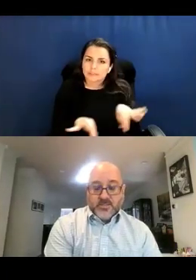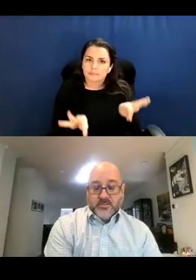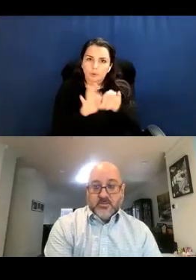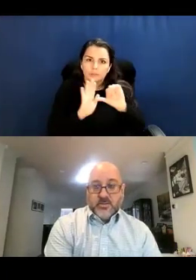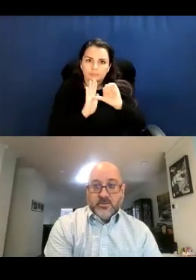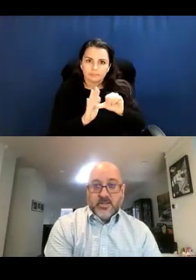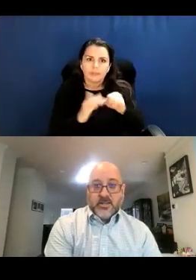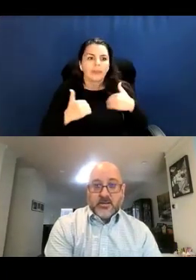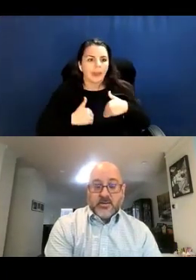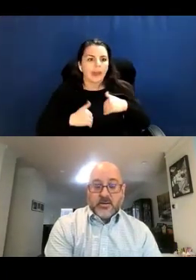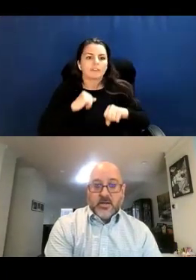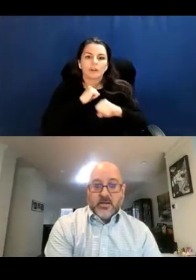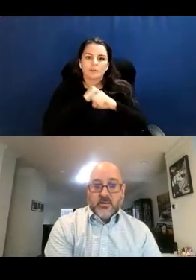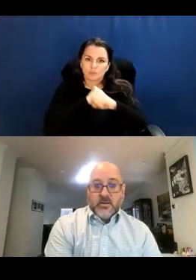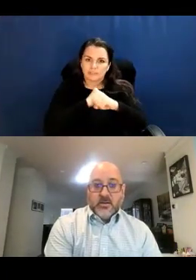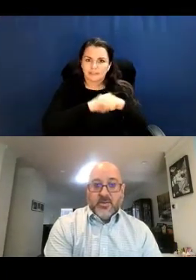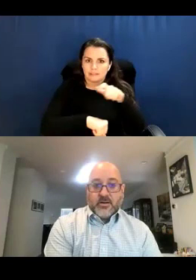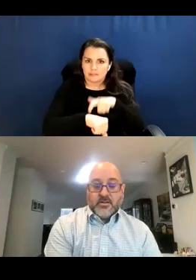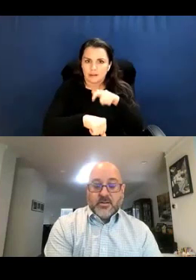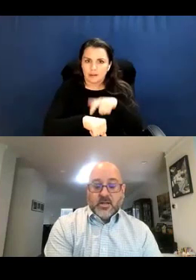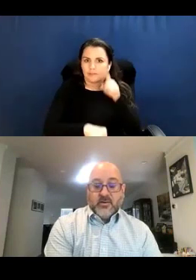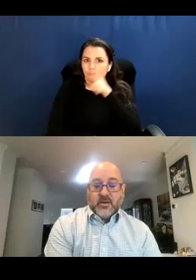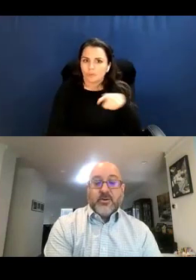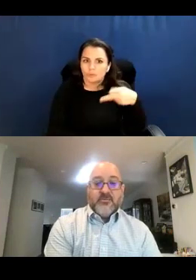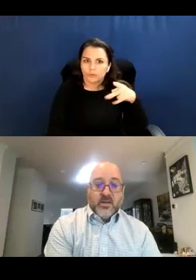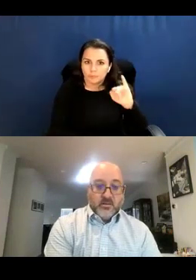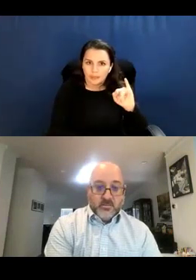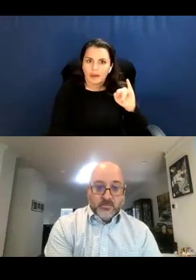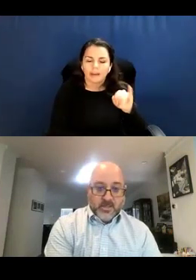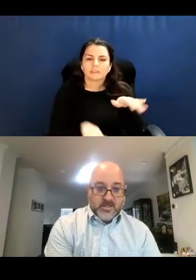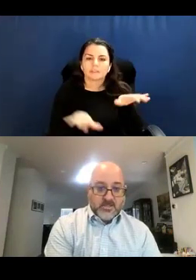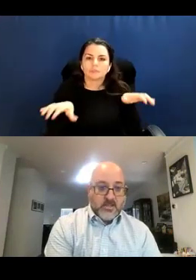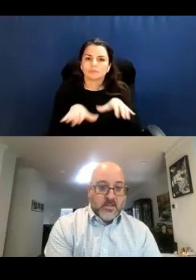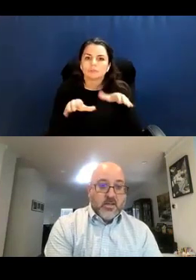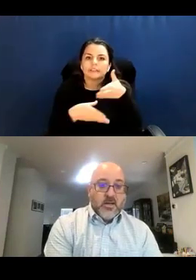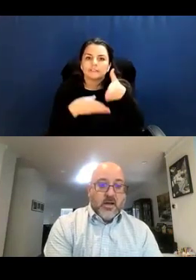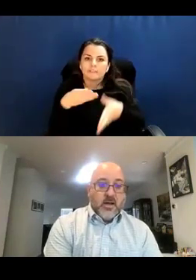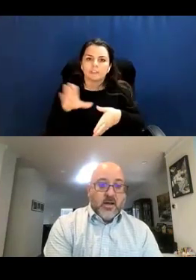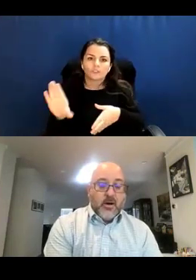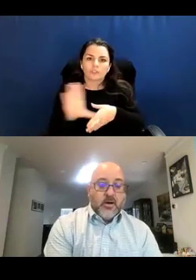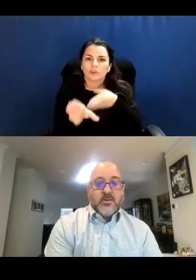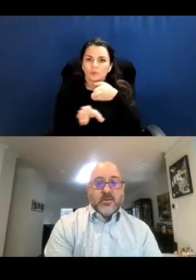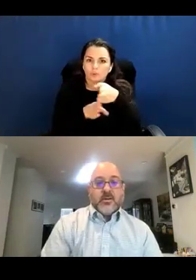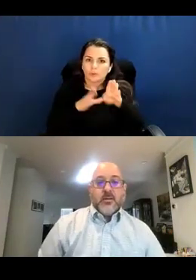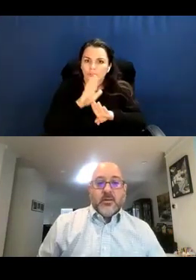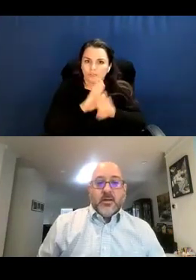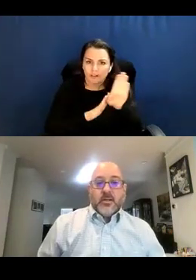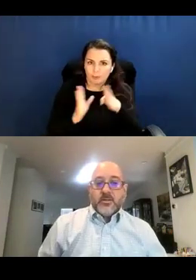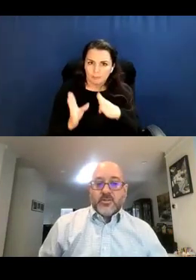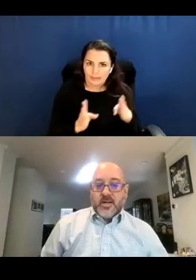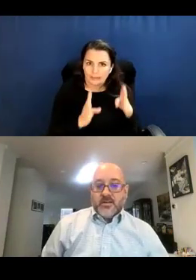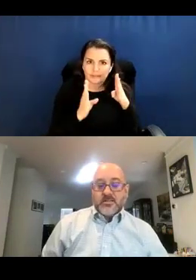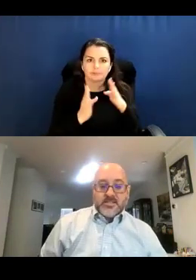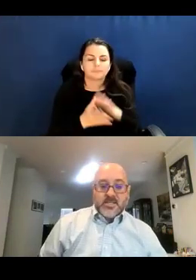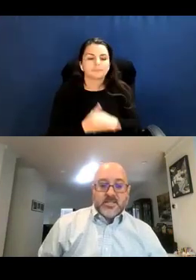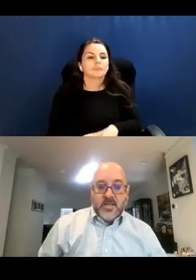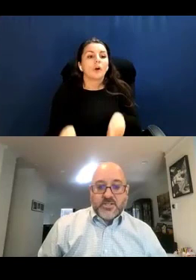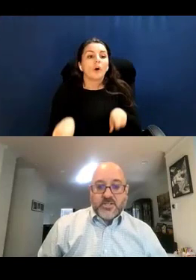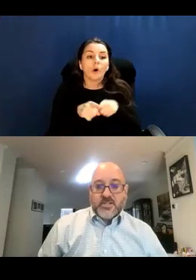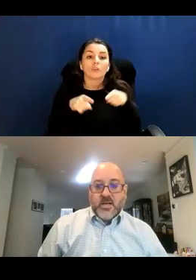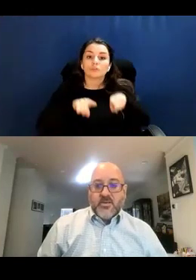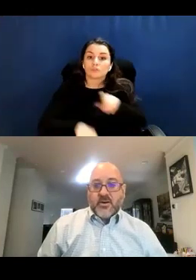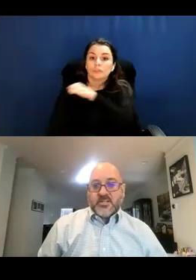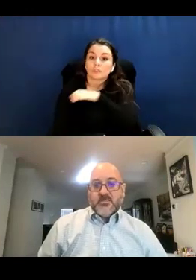PI to complete their career development plans. Also at their clinical trials, as